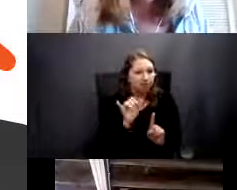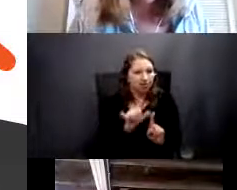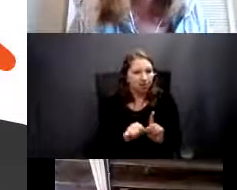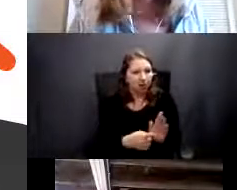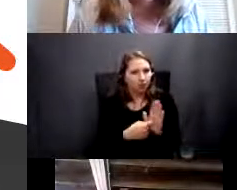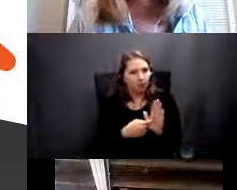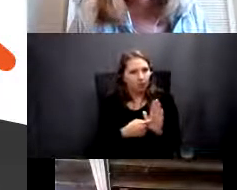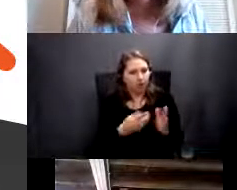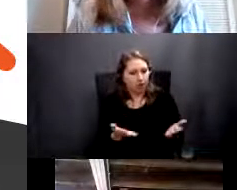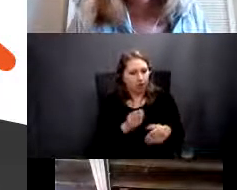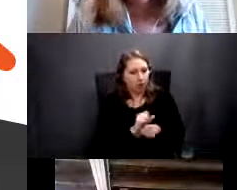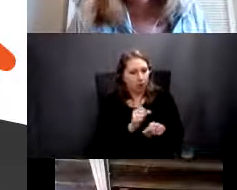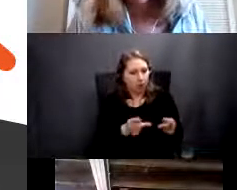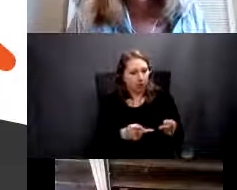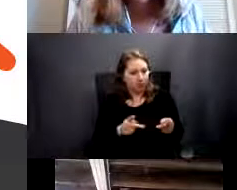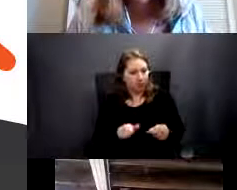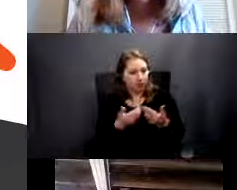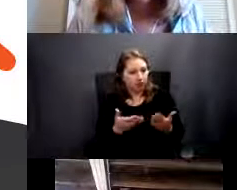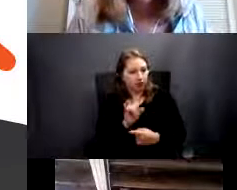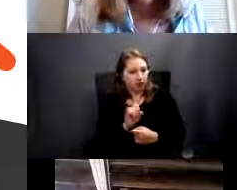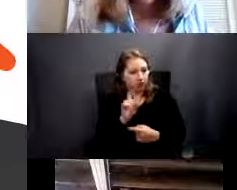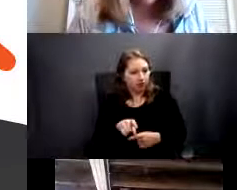making sure that you have everything you need.